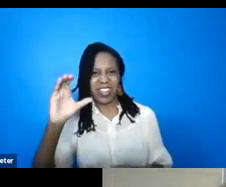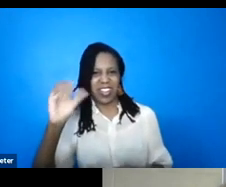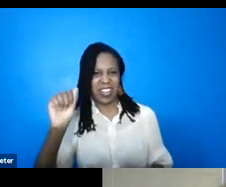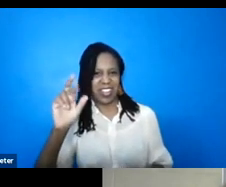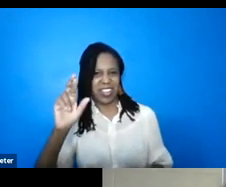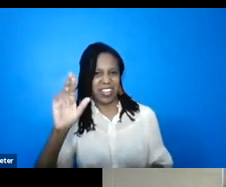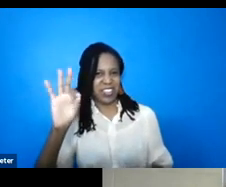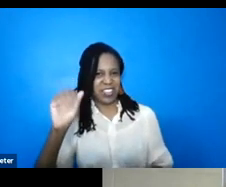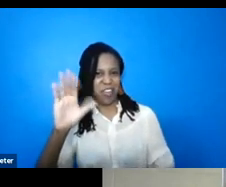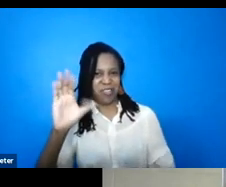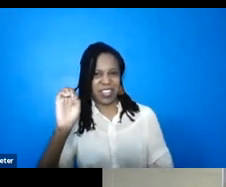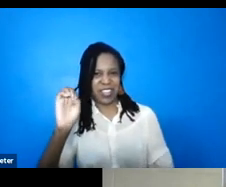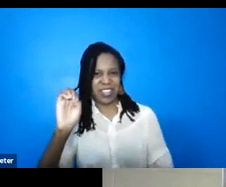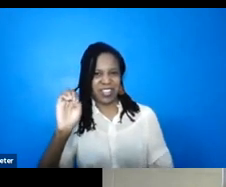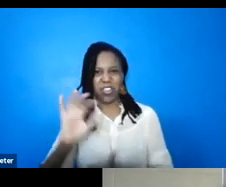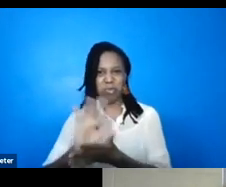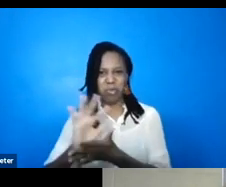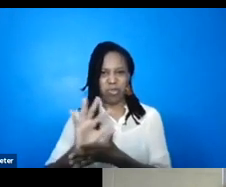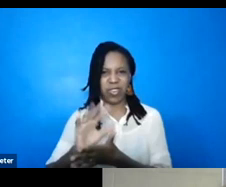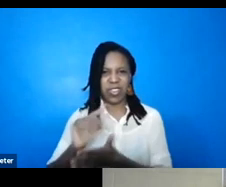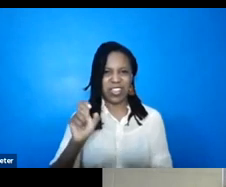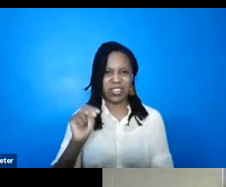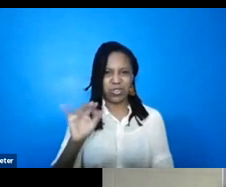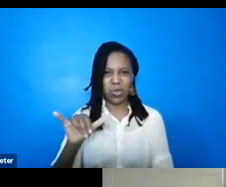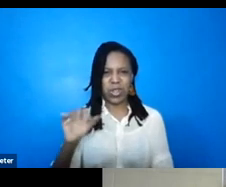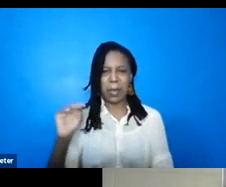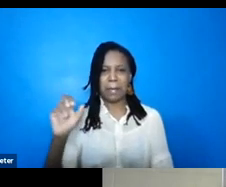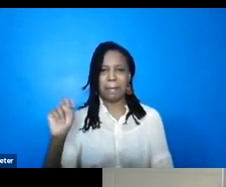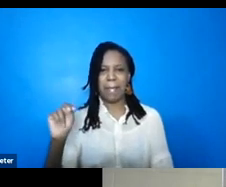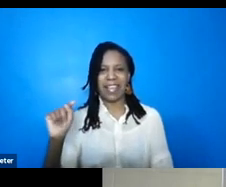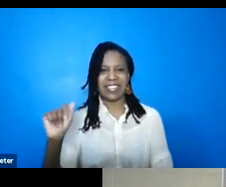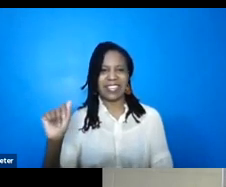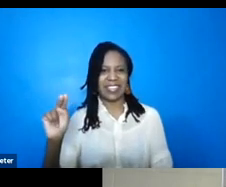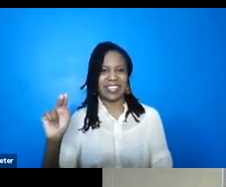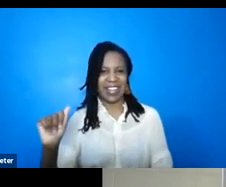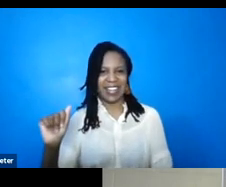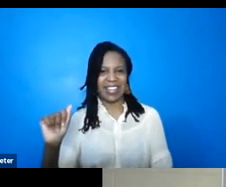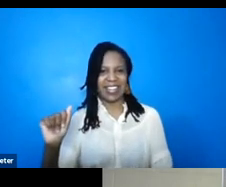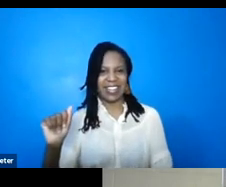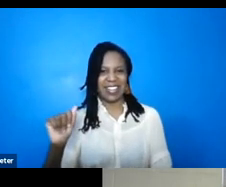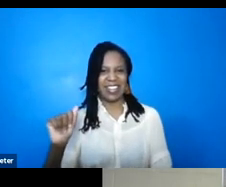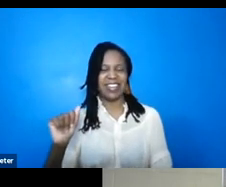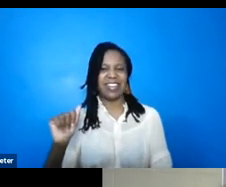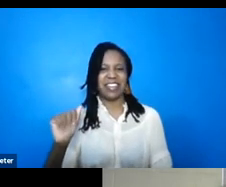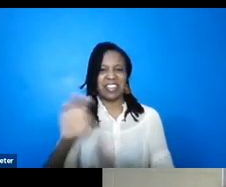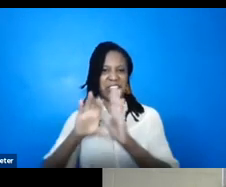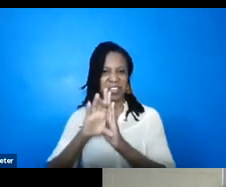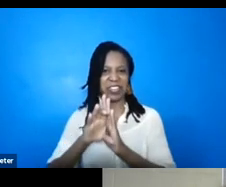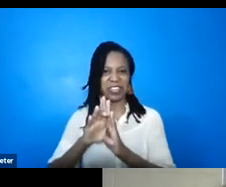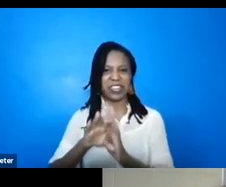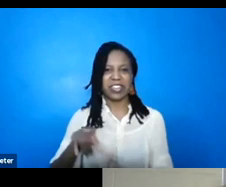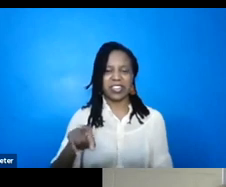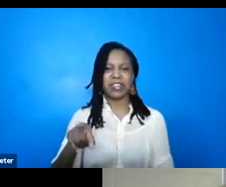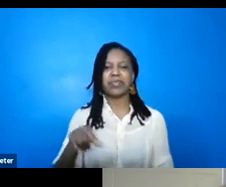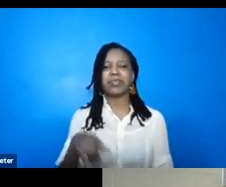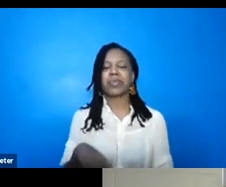know if you're familiar with the Scarface, Tony Montana, right? And because of this group, because most of the individuals in this group were people who were